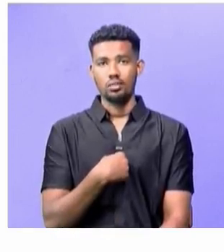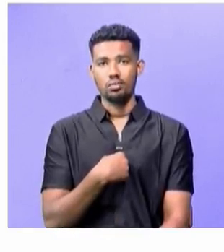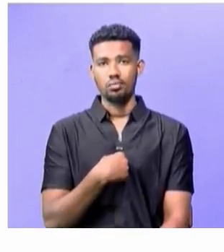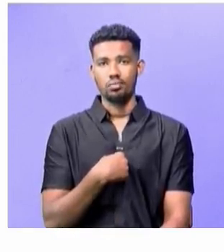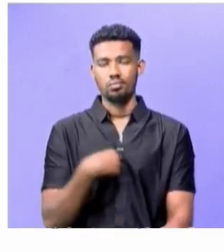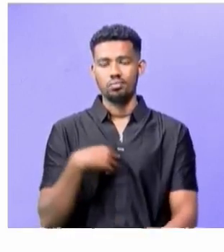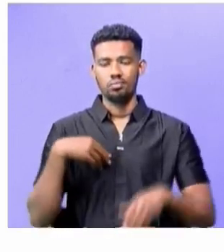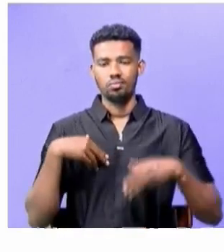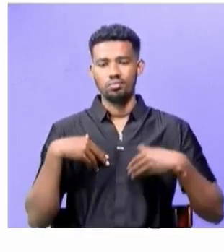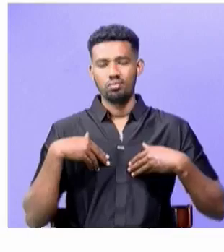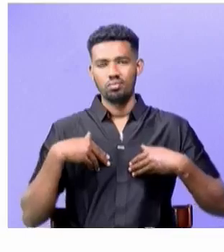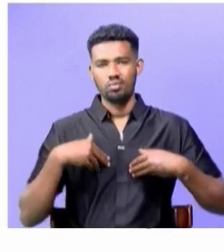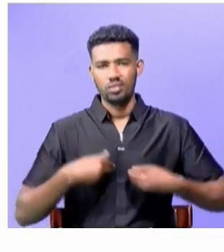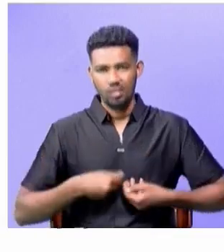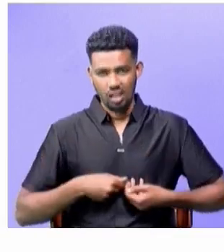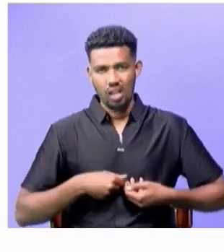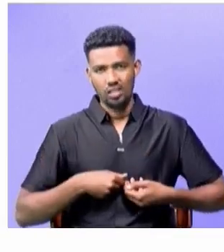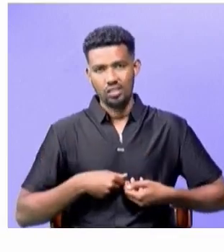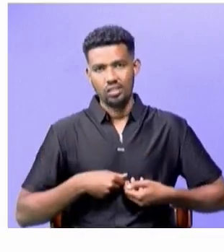tired.